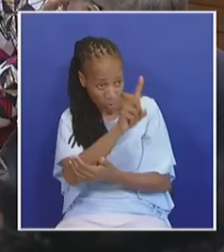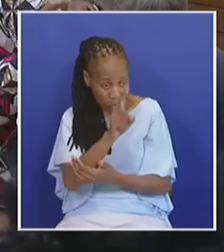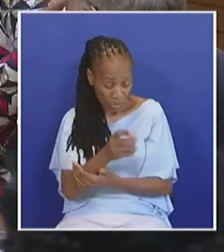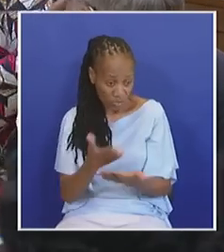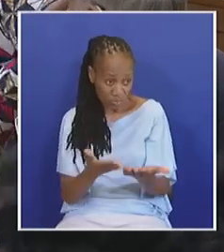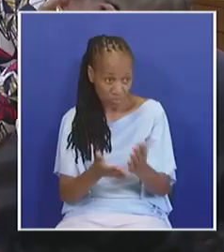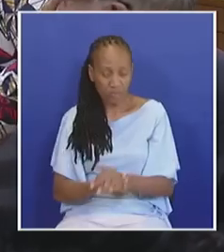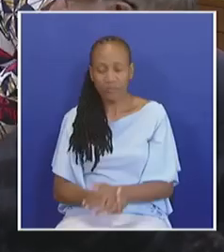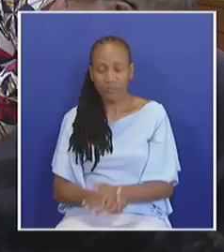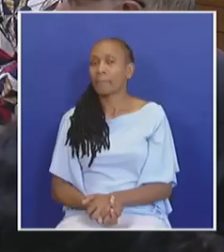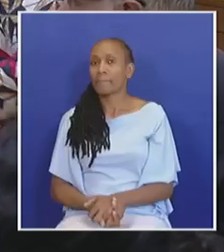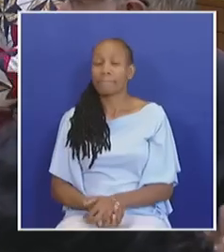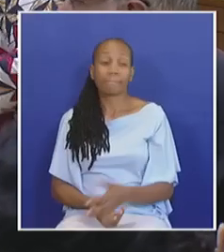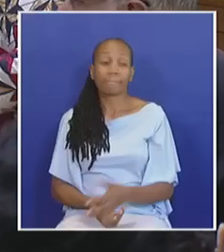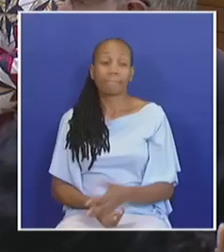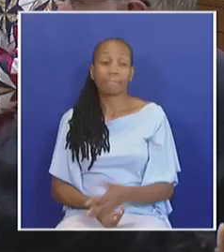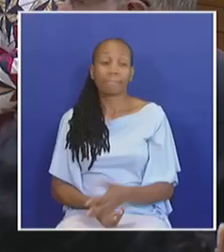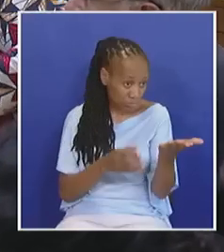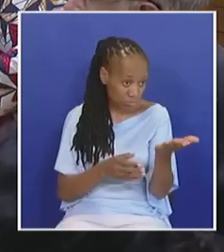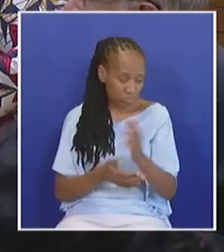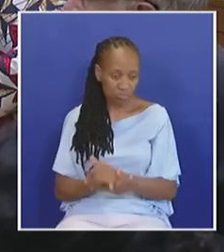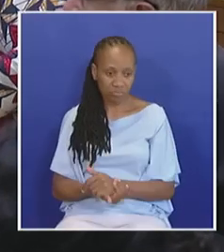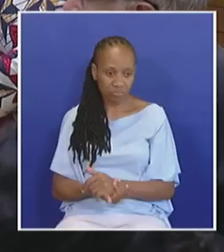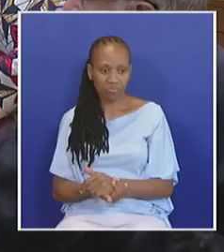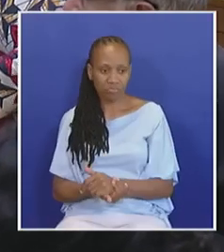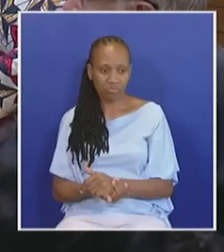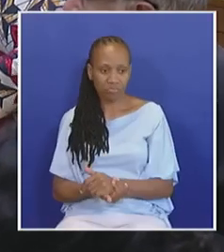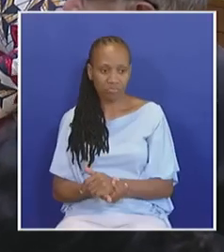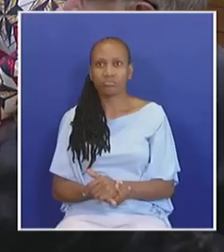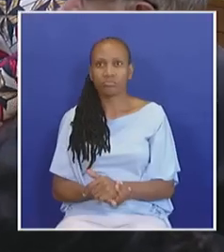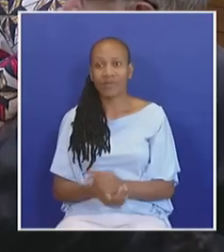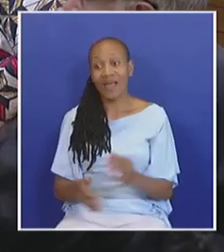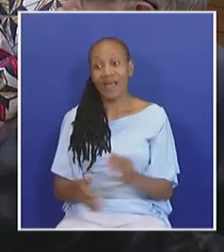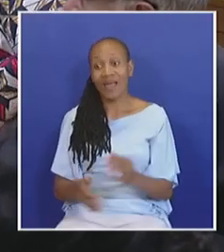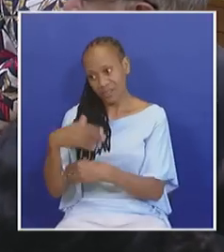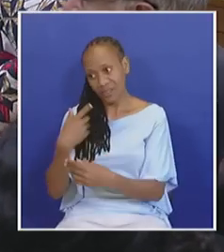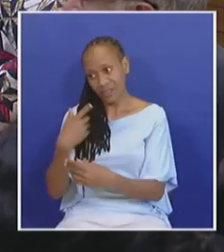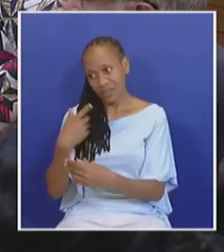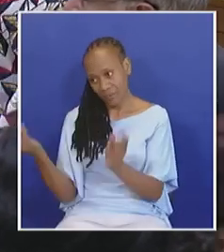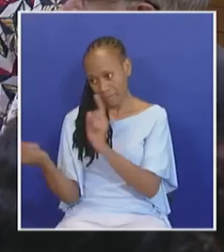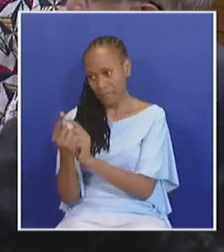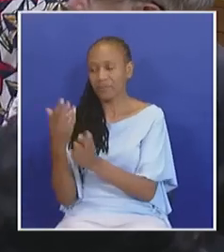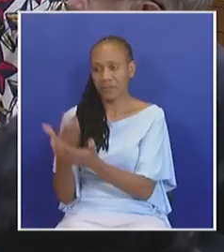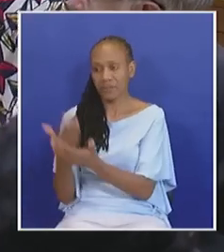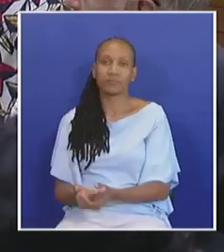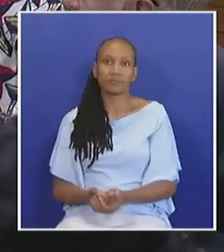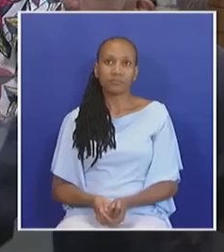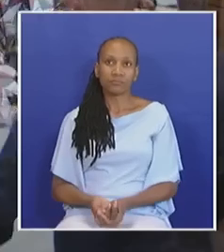me? Honorable Mhapi, will you take a question? Please, Can I provide leadership? We can meet outside, Mama. He is not willing, ma'am.